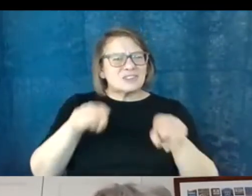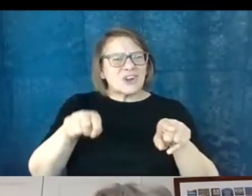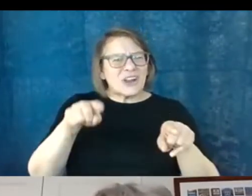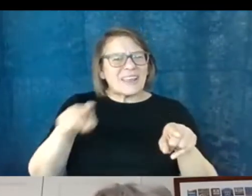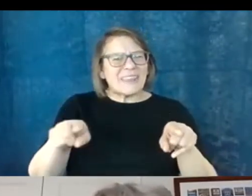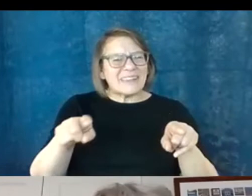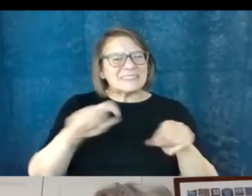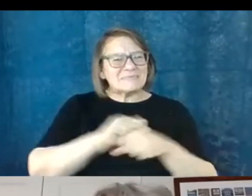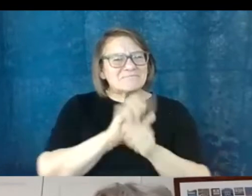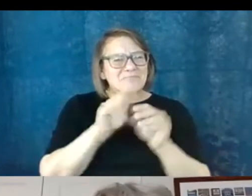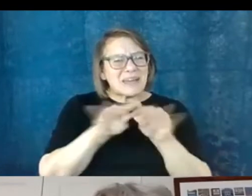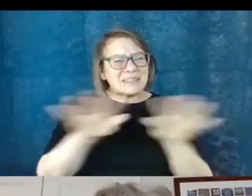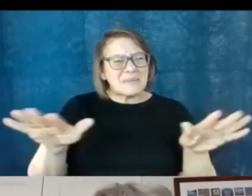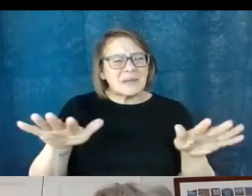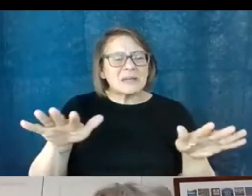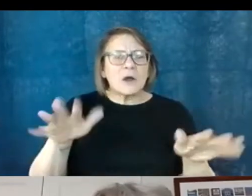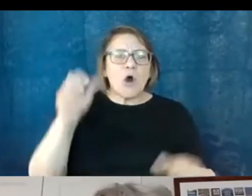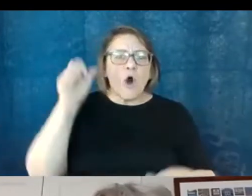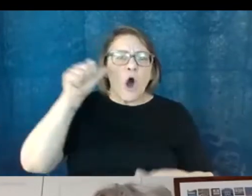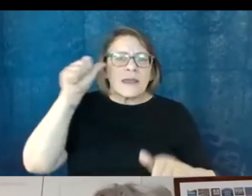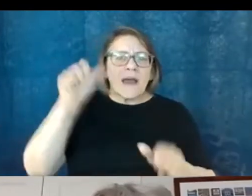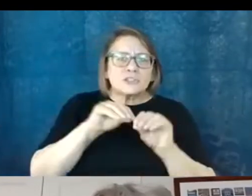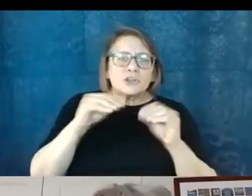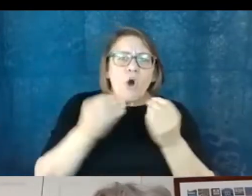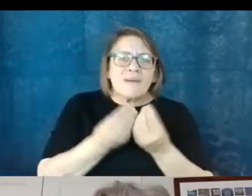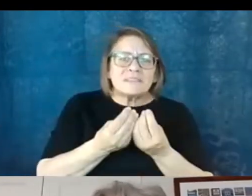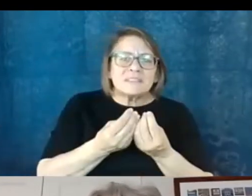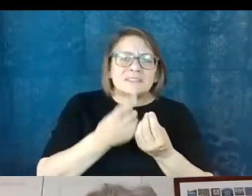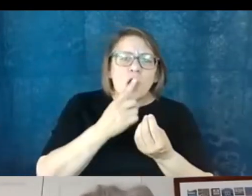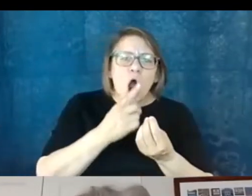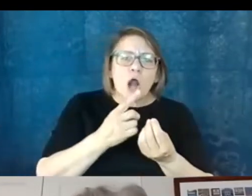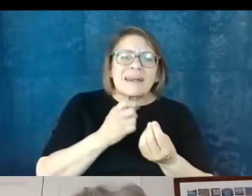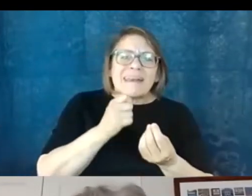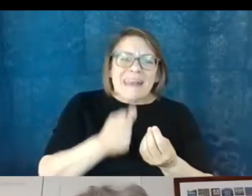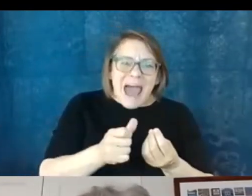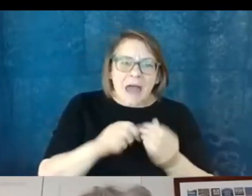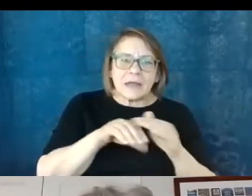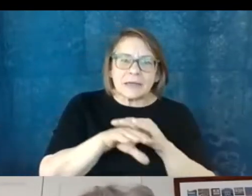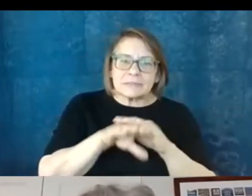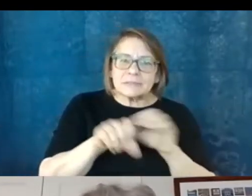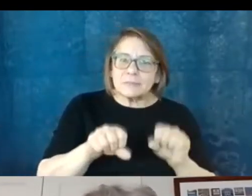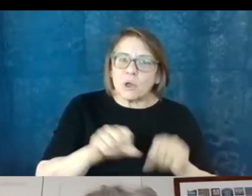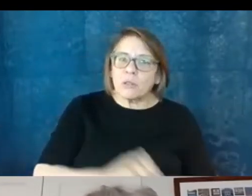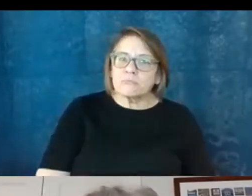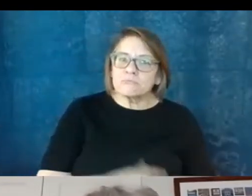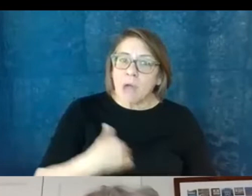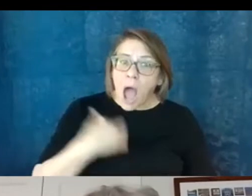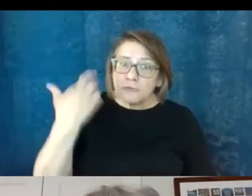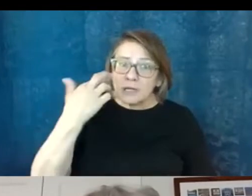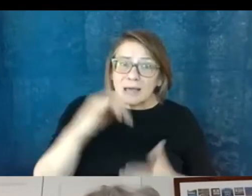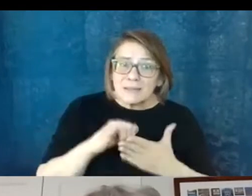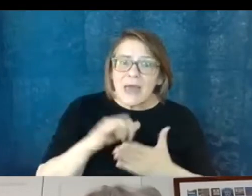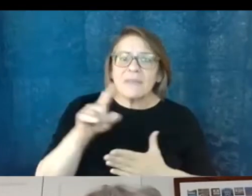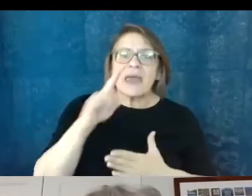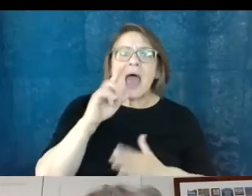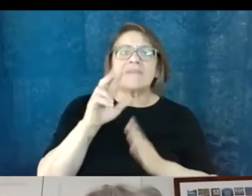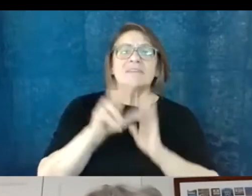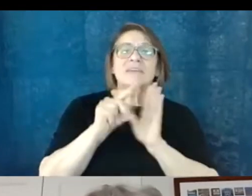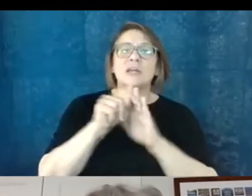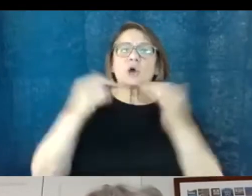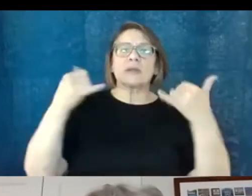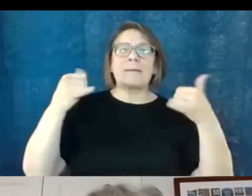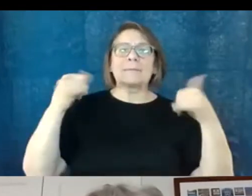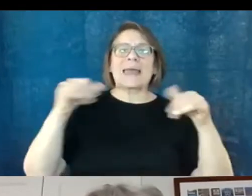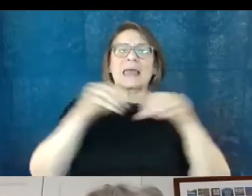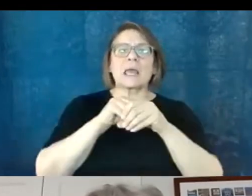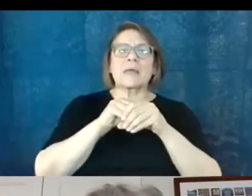inaccessible audiology offices can be sometimes. They have, videos that are playing the waiting room. There's no